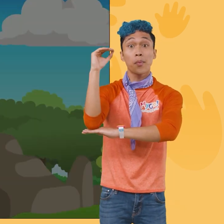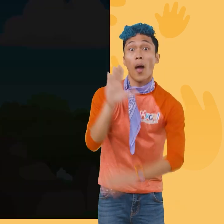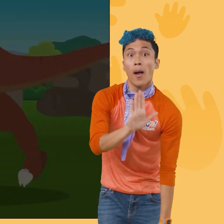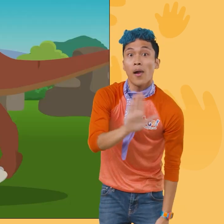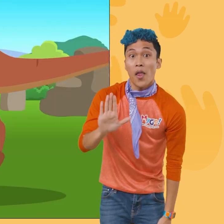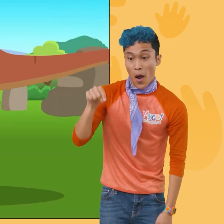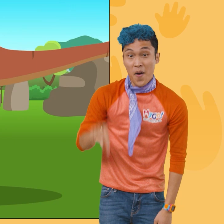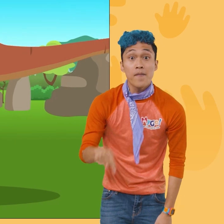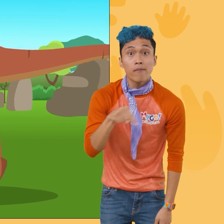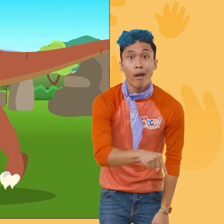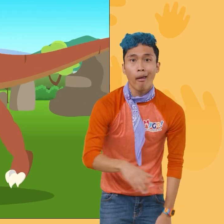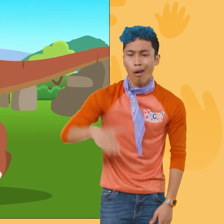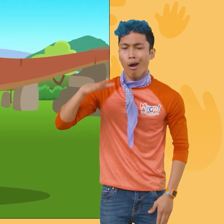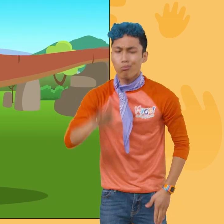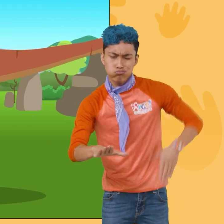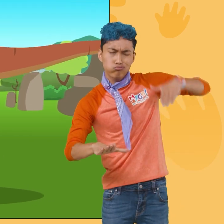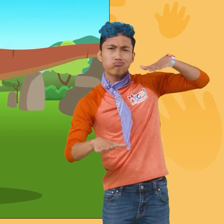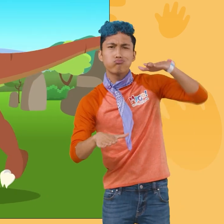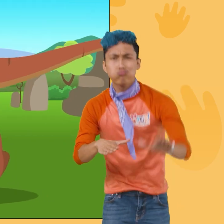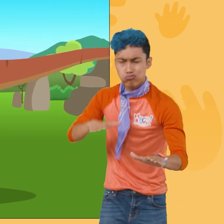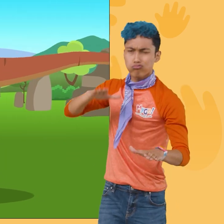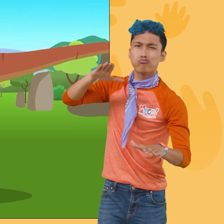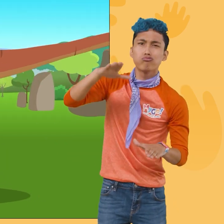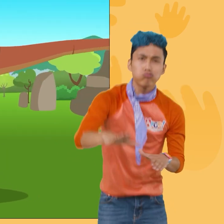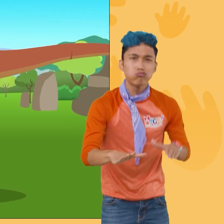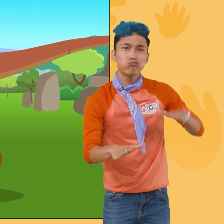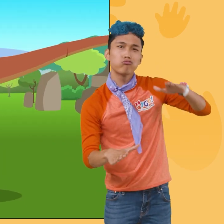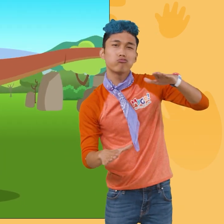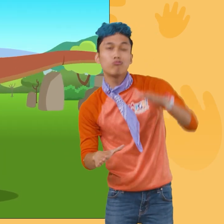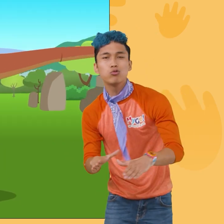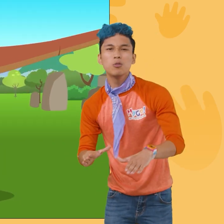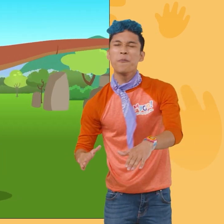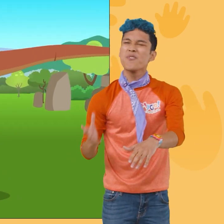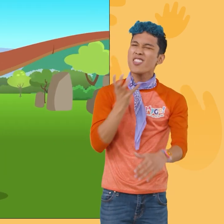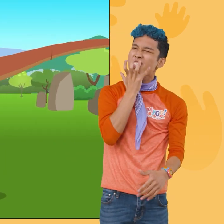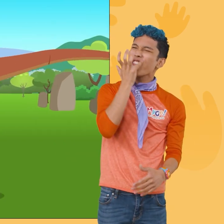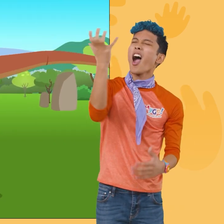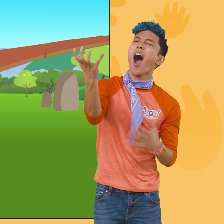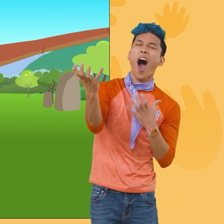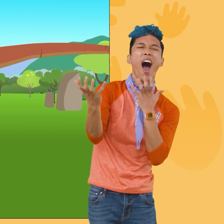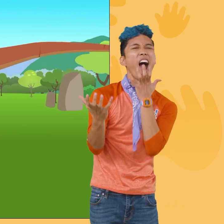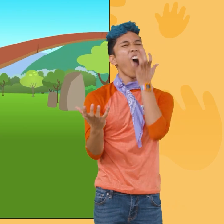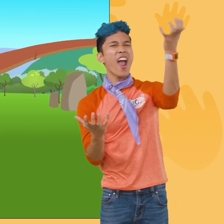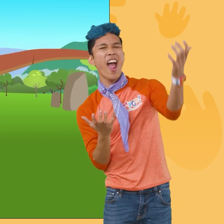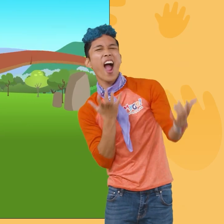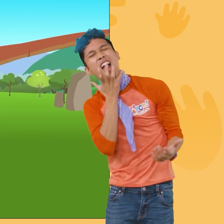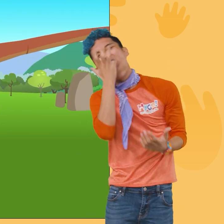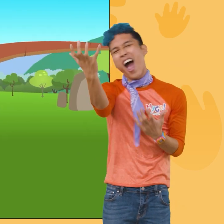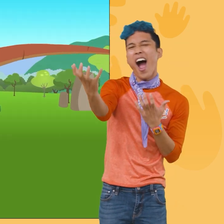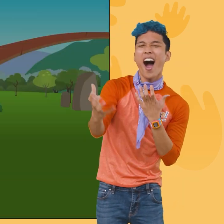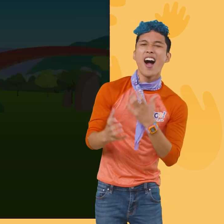dinosaurs. They'd roam the land on their big back legs and let out a